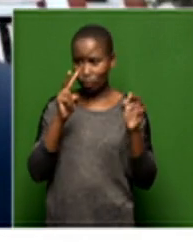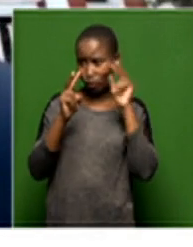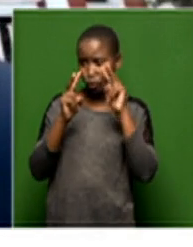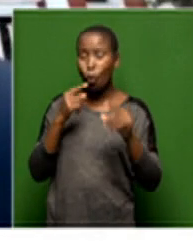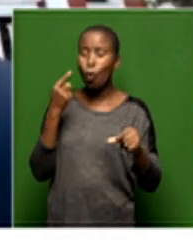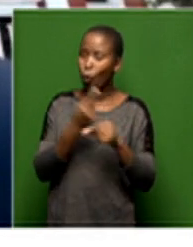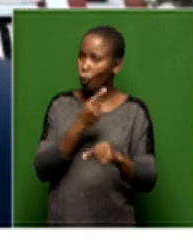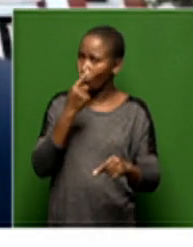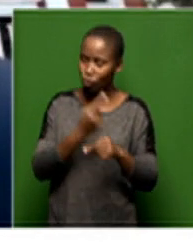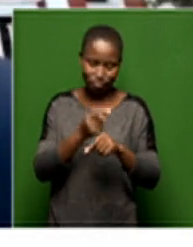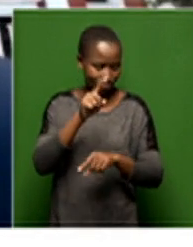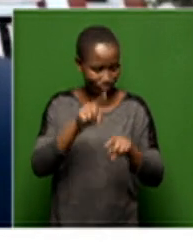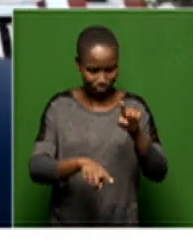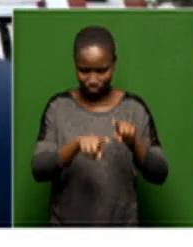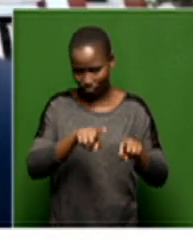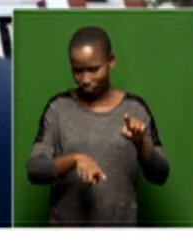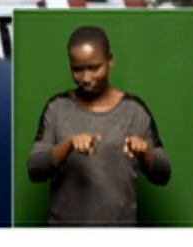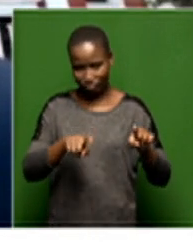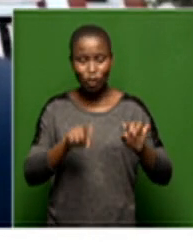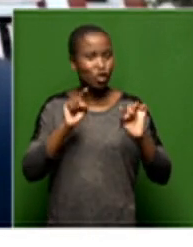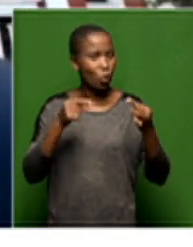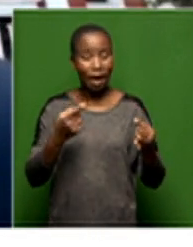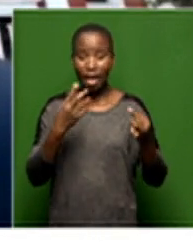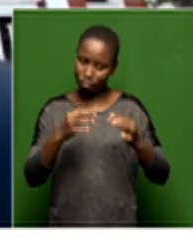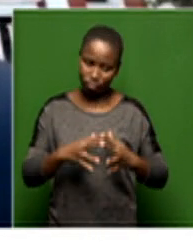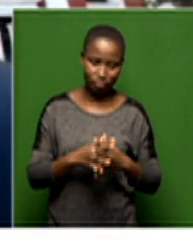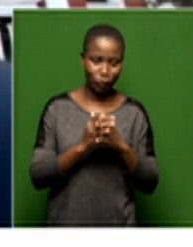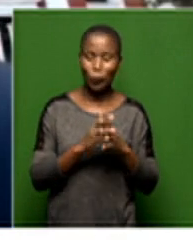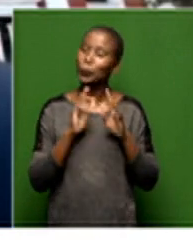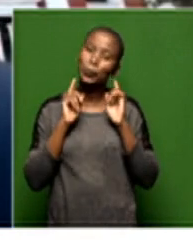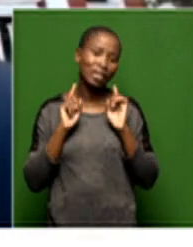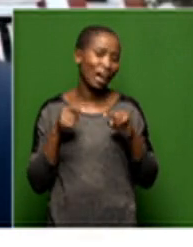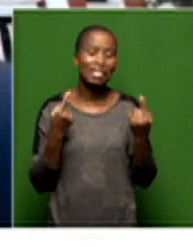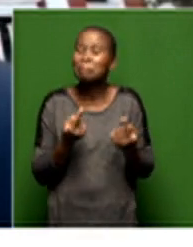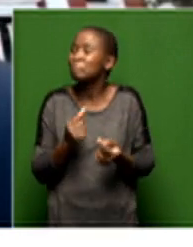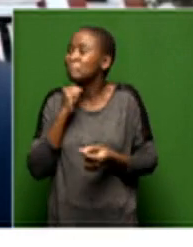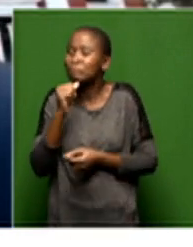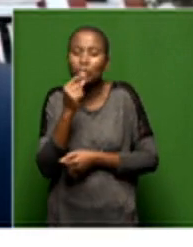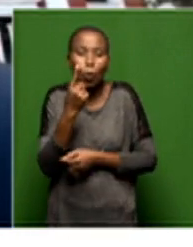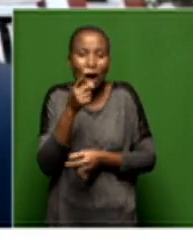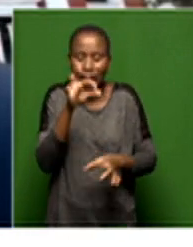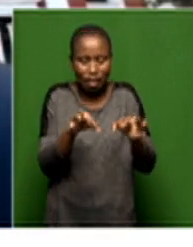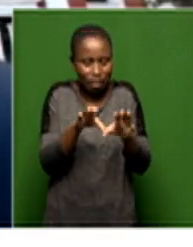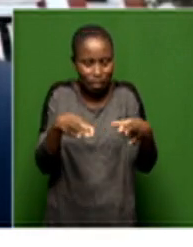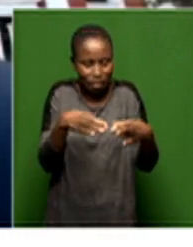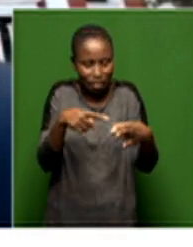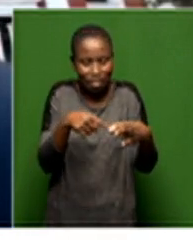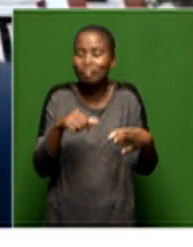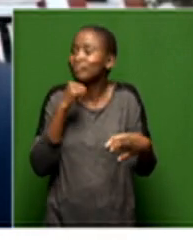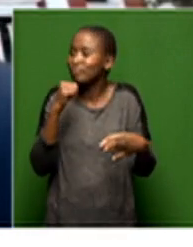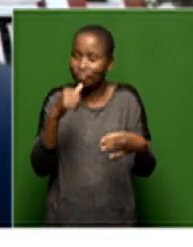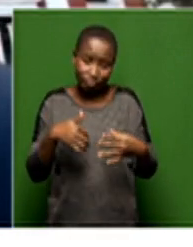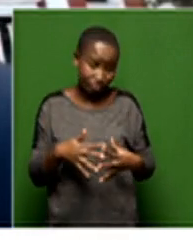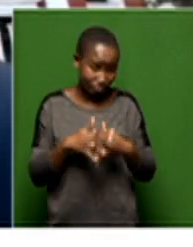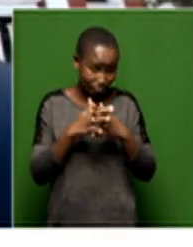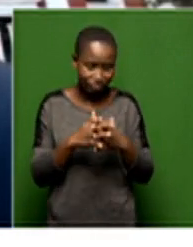divergent. Mm. You will never have a monolithic, even if it's one party, even if it's one organization, a